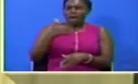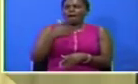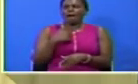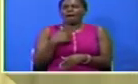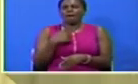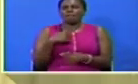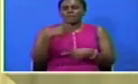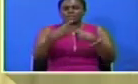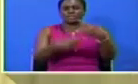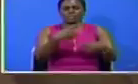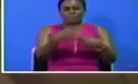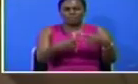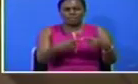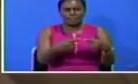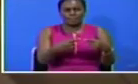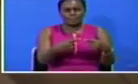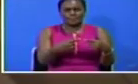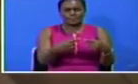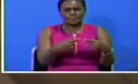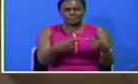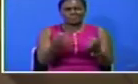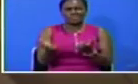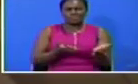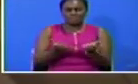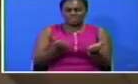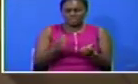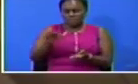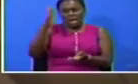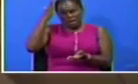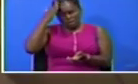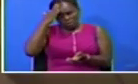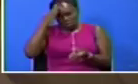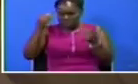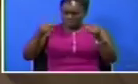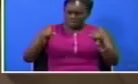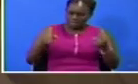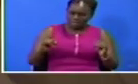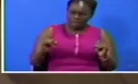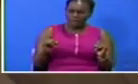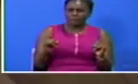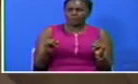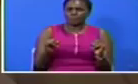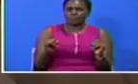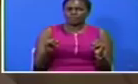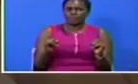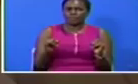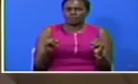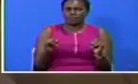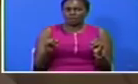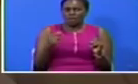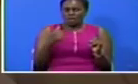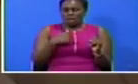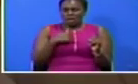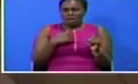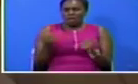of the developments that you are making. The transit business, as you know, our airport is growing. We've got our rail line coming